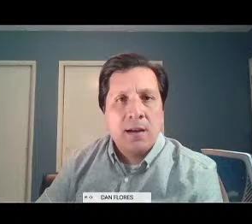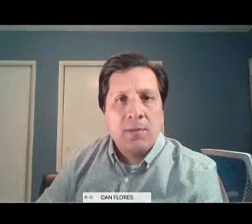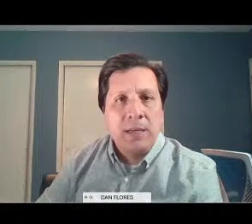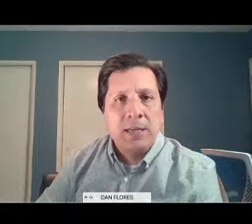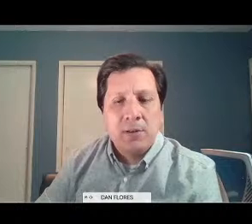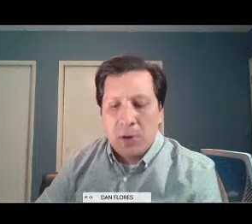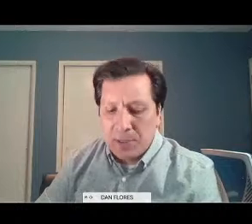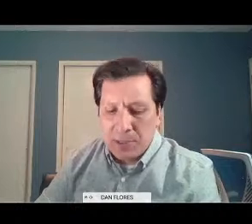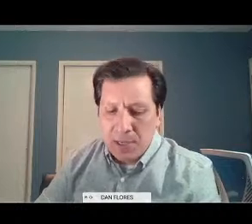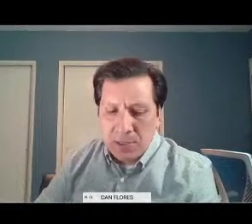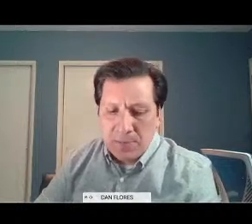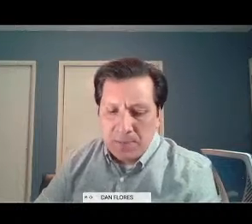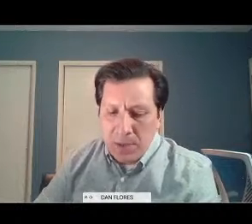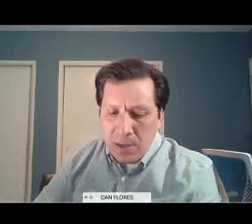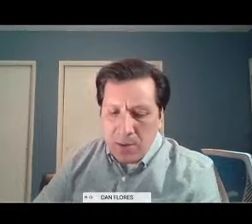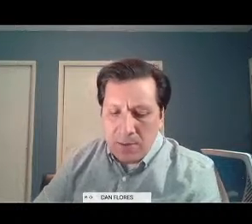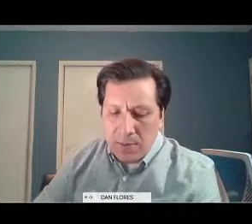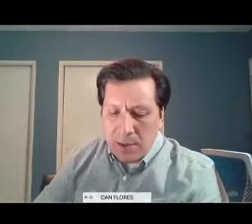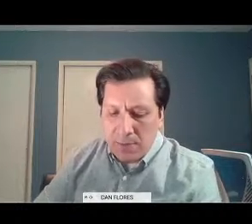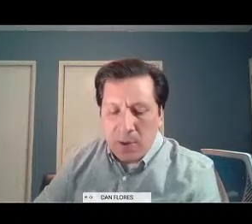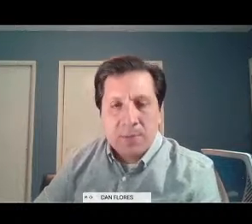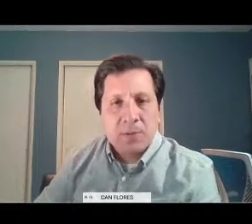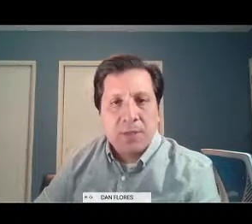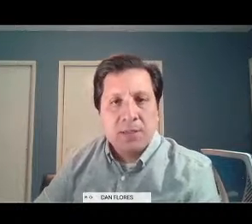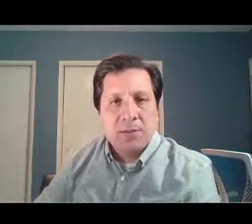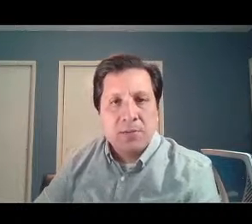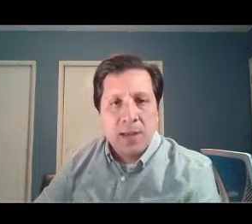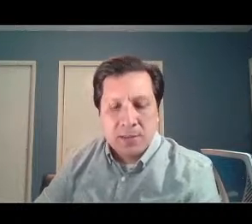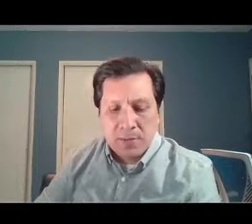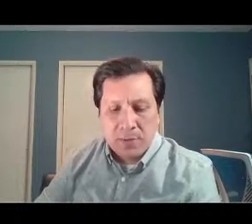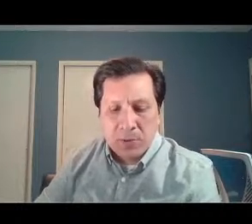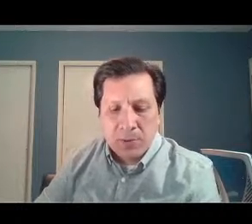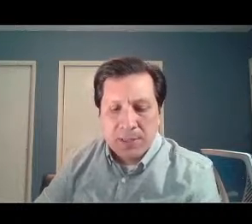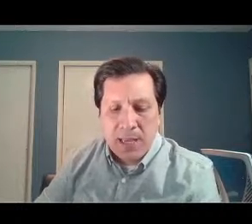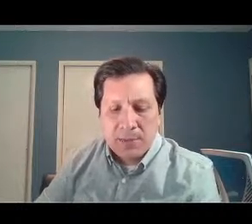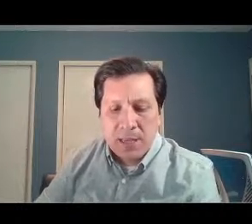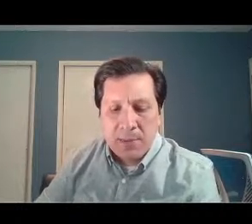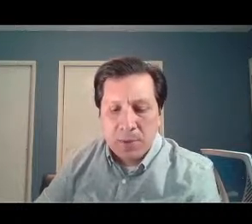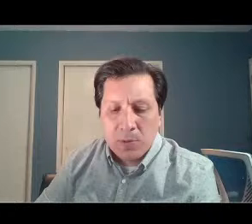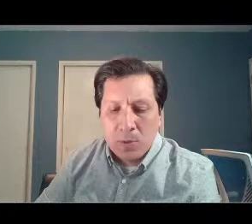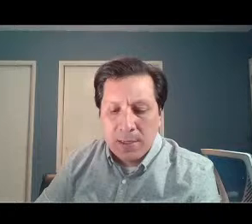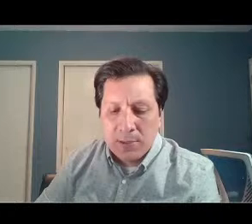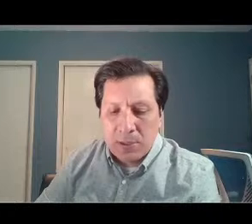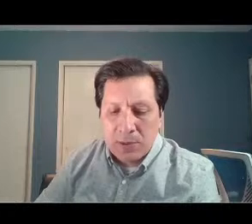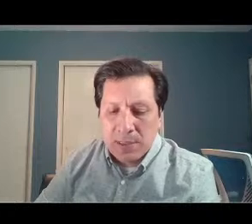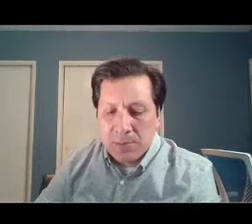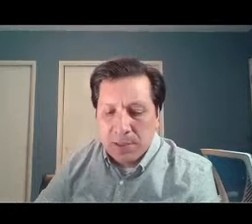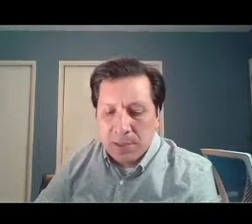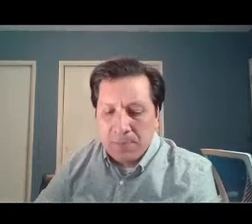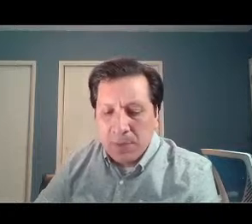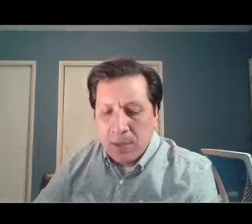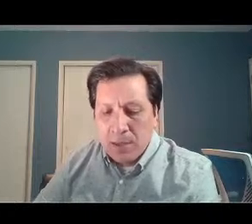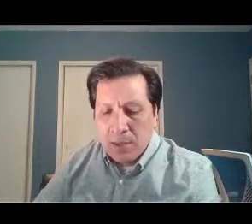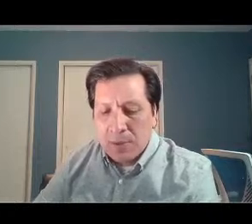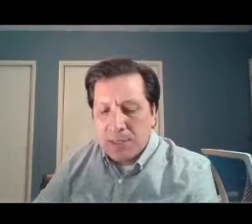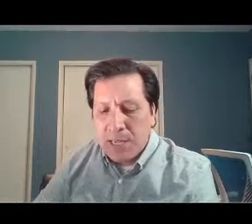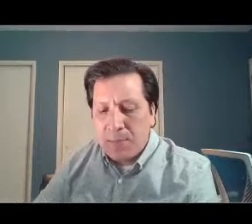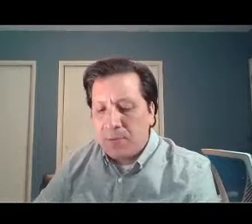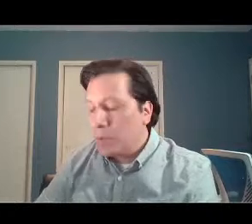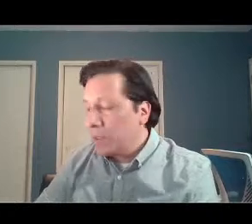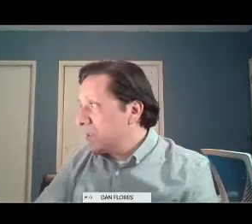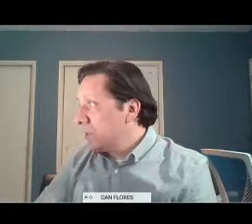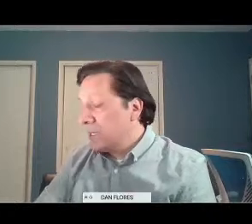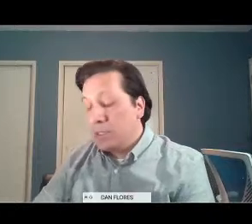then uh our meeting here in Open Session a few items that we need to address the first one is item 10.1 student discipline